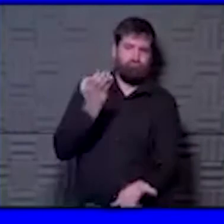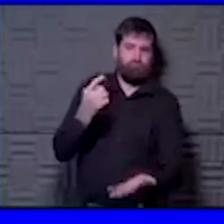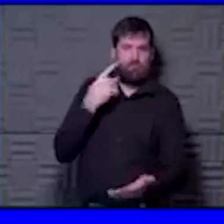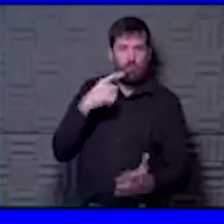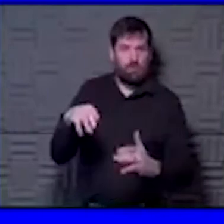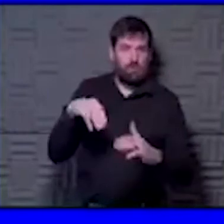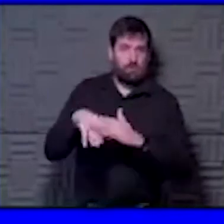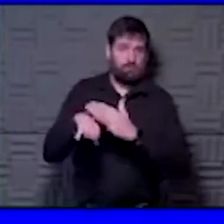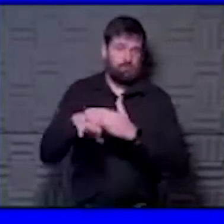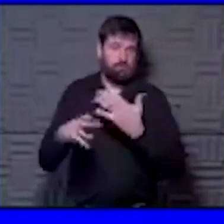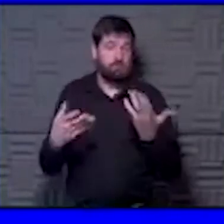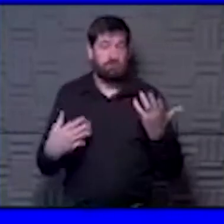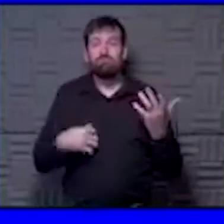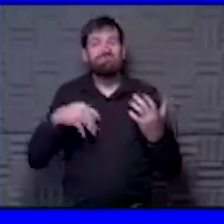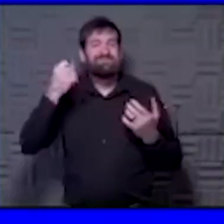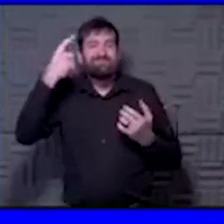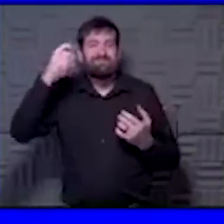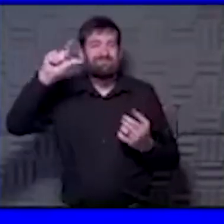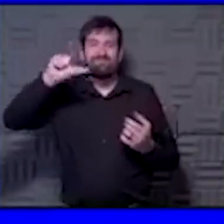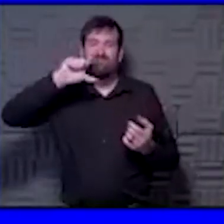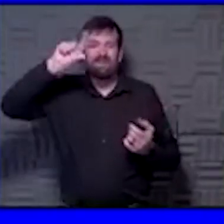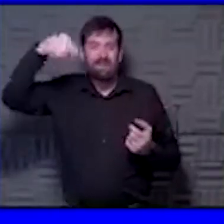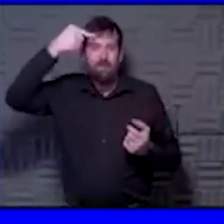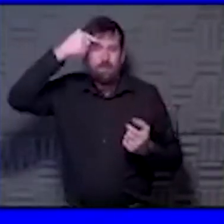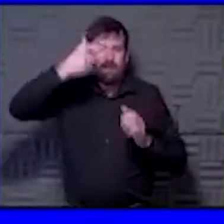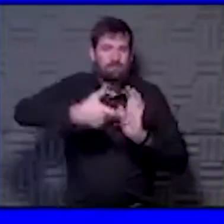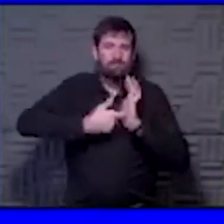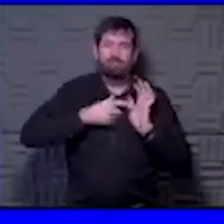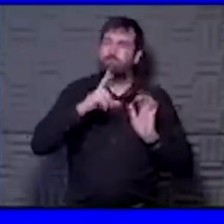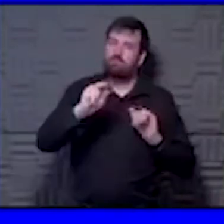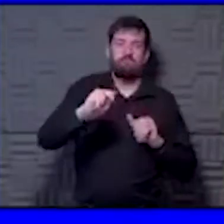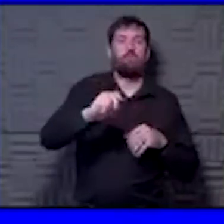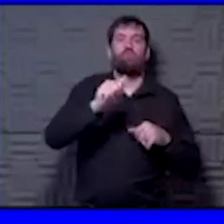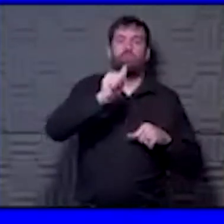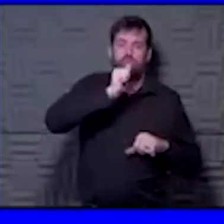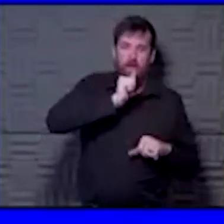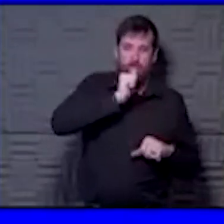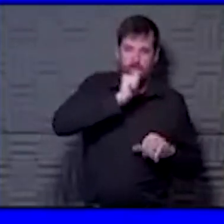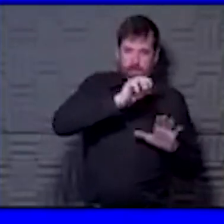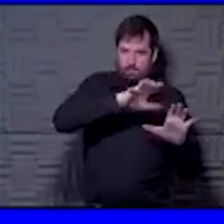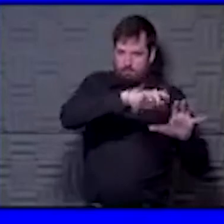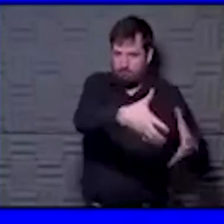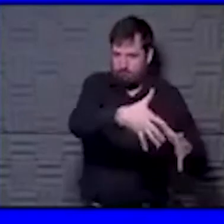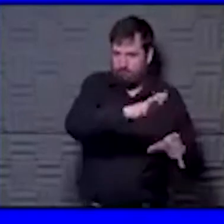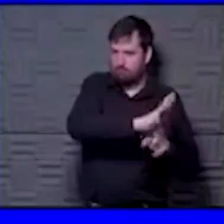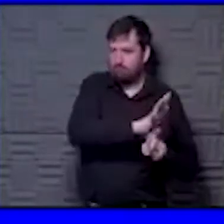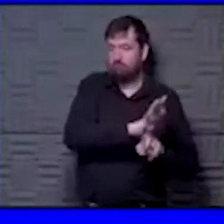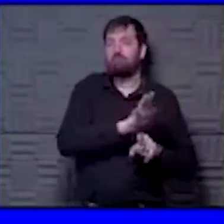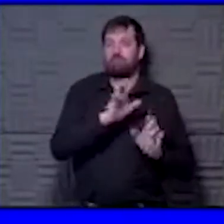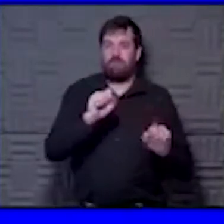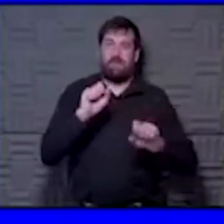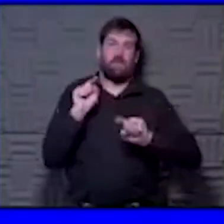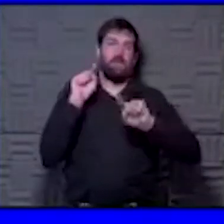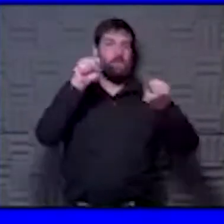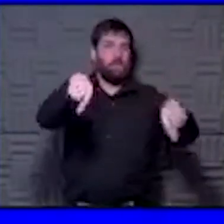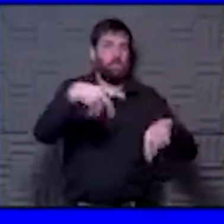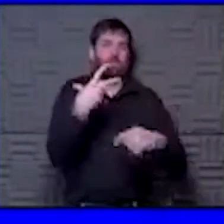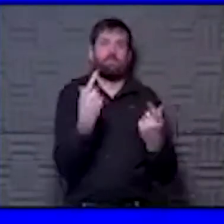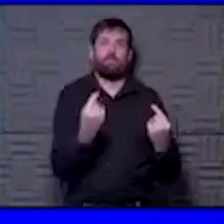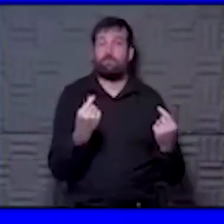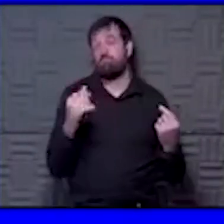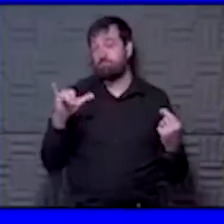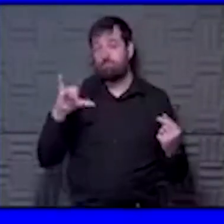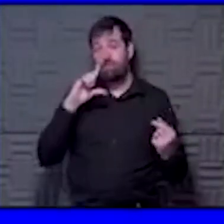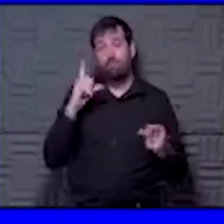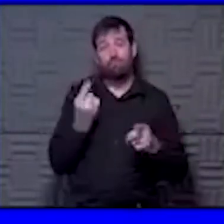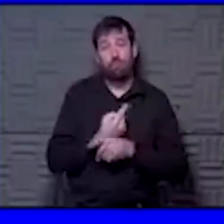those things. And again, it's not government mandated. It would be by those private institutions or entities, so you can go and do things. And I think that's appropriate